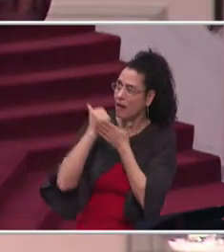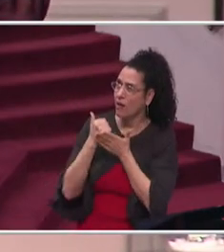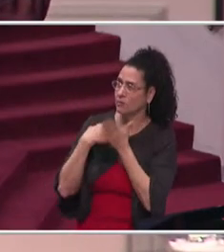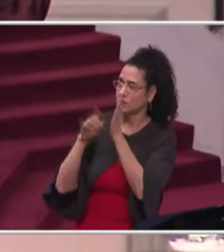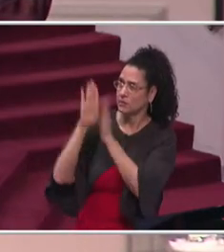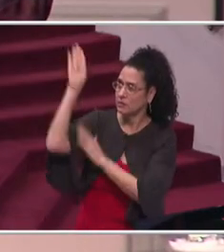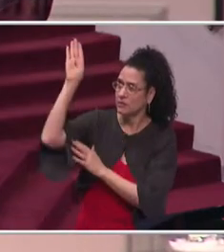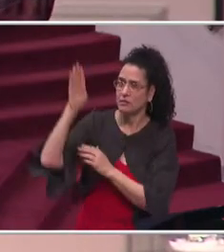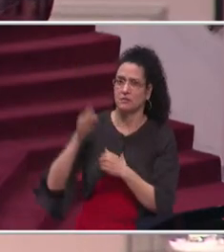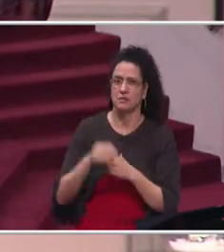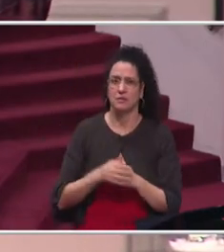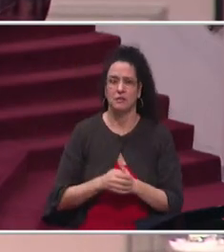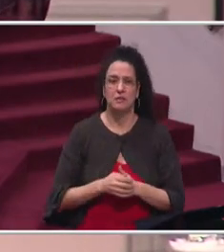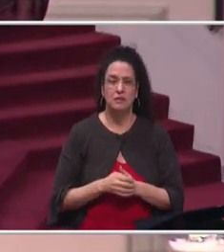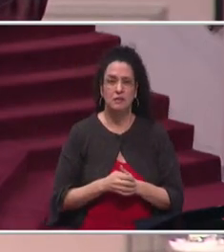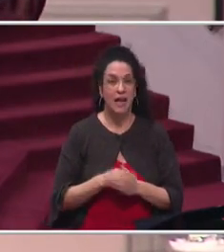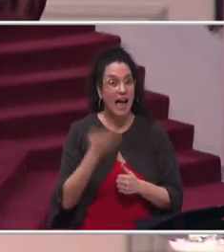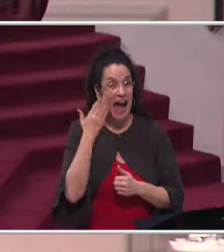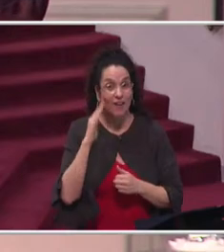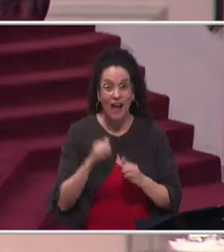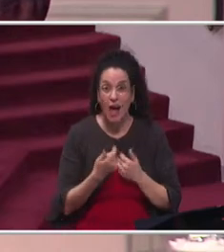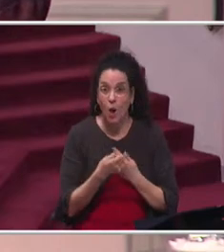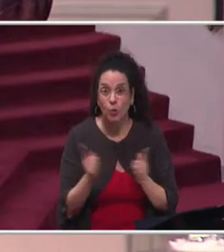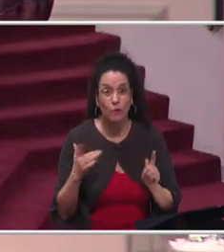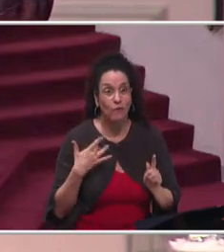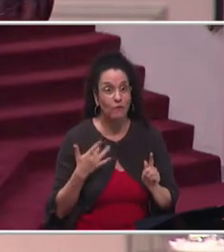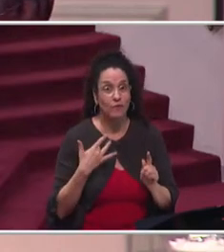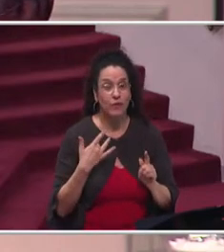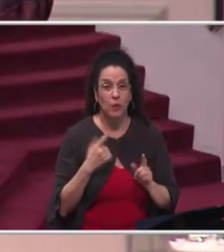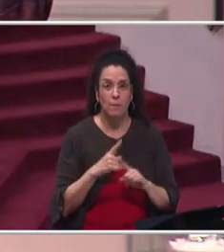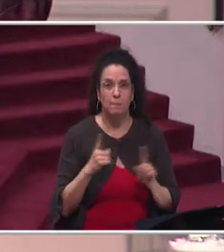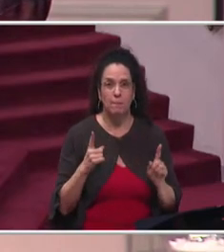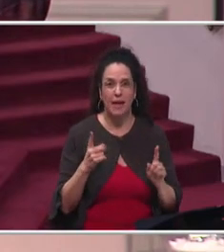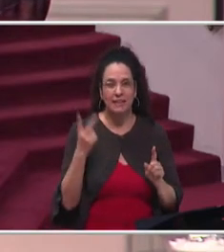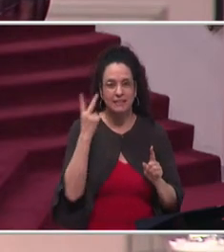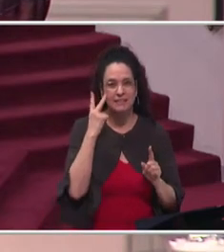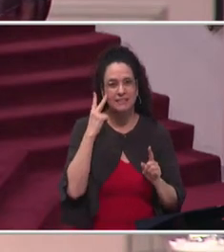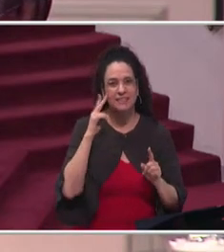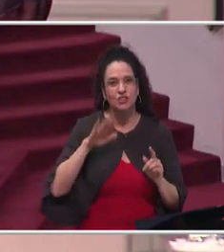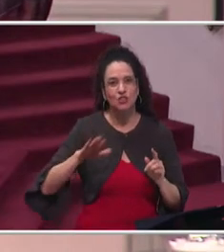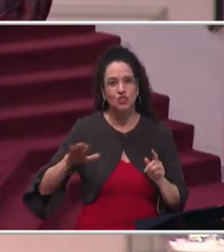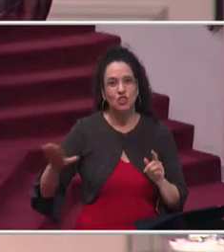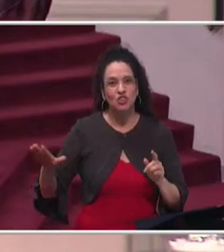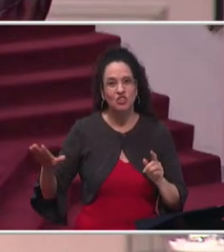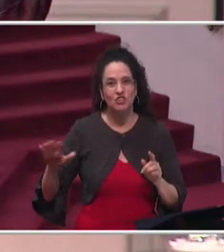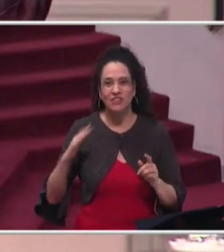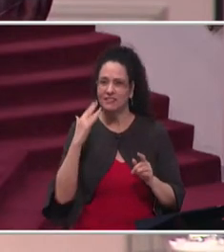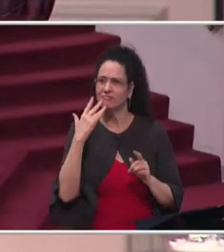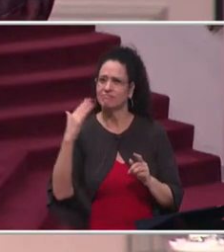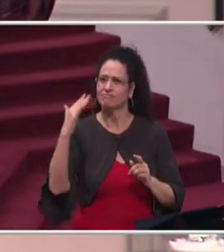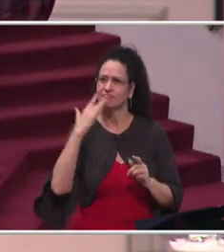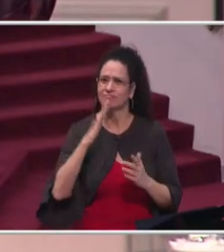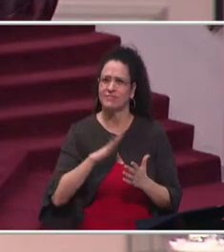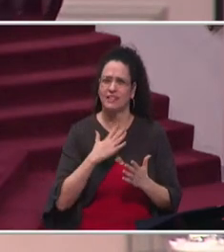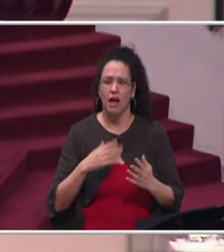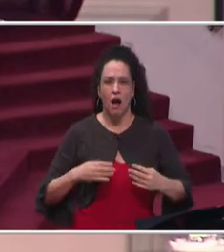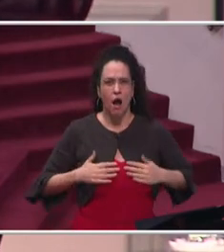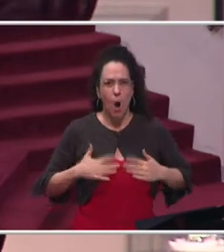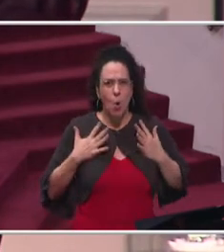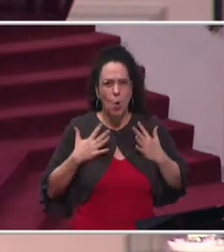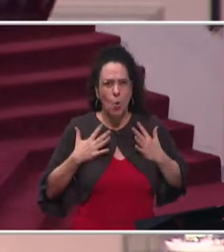I'm not sure how you felt about it, but seeing the jewels up here today, oh my